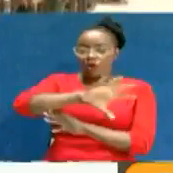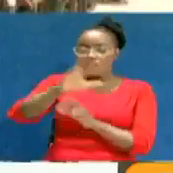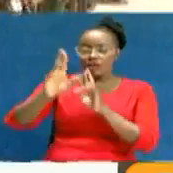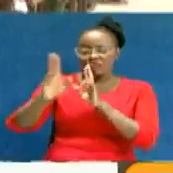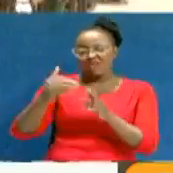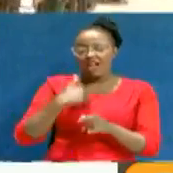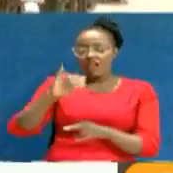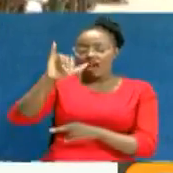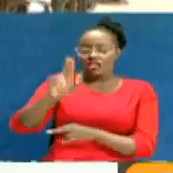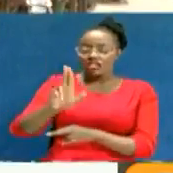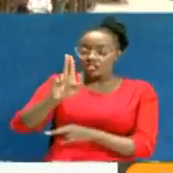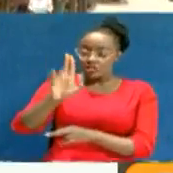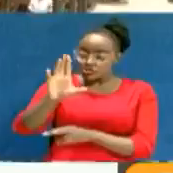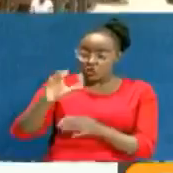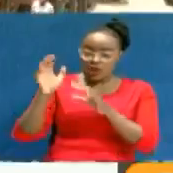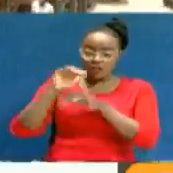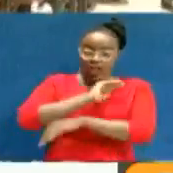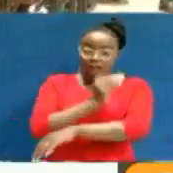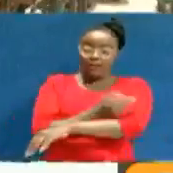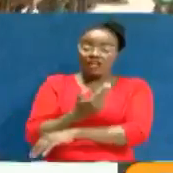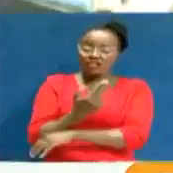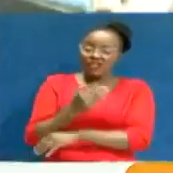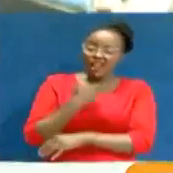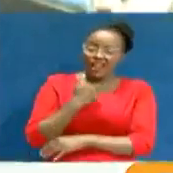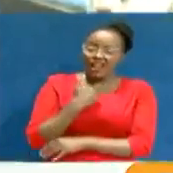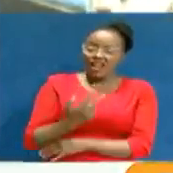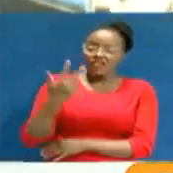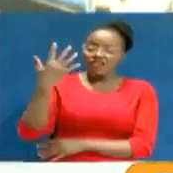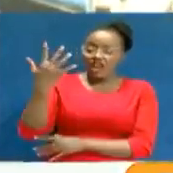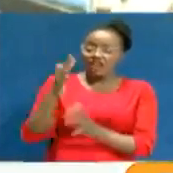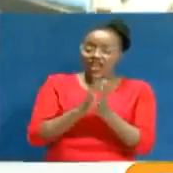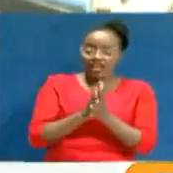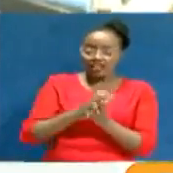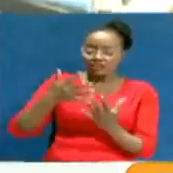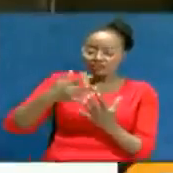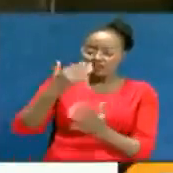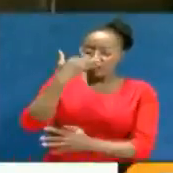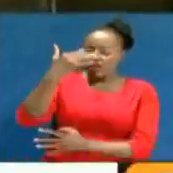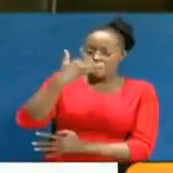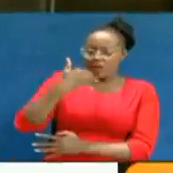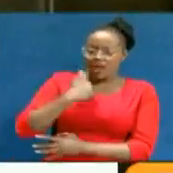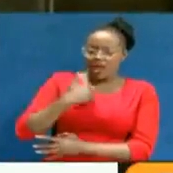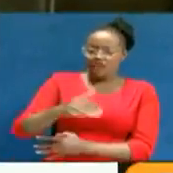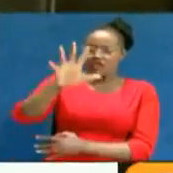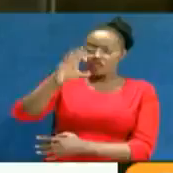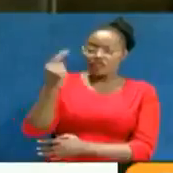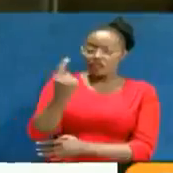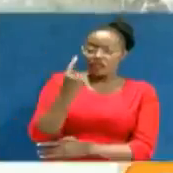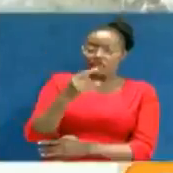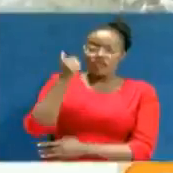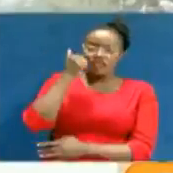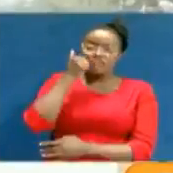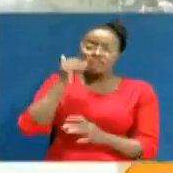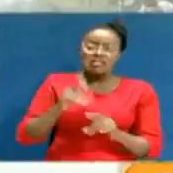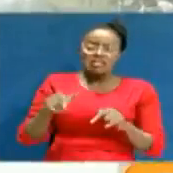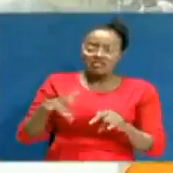ICU bed capacity of just 5, with 50 cylinders of oxygen that require to be refilled often. And as patients keep off from